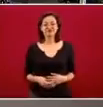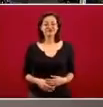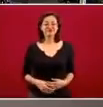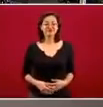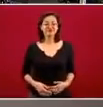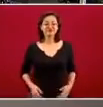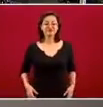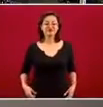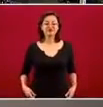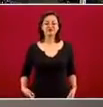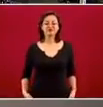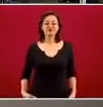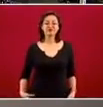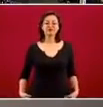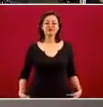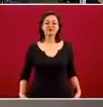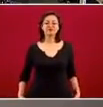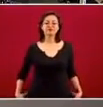Hello.